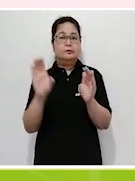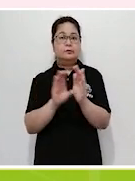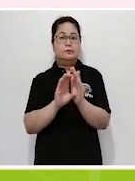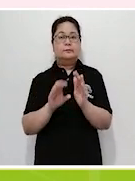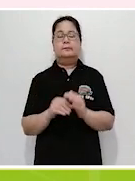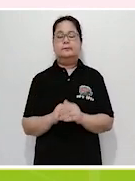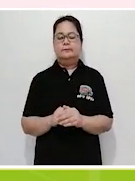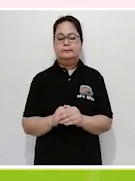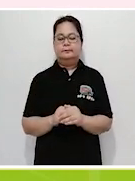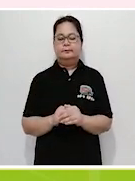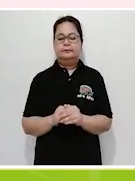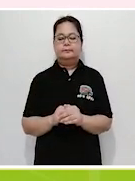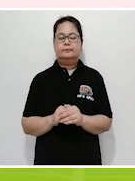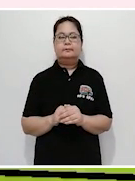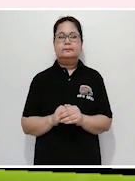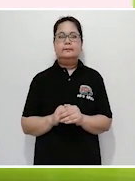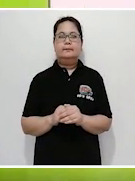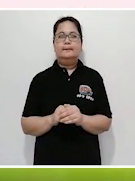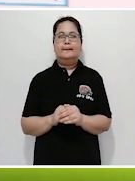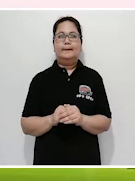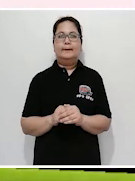Which is the next picture?